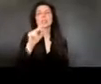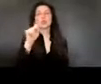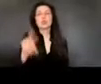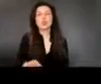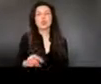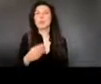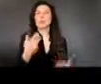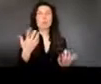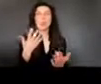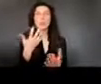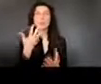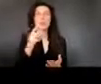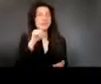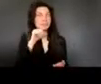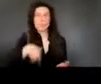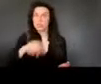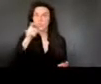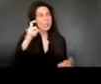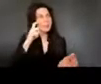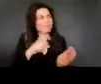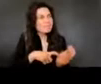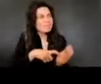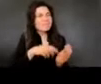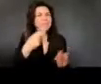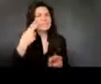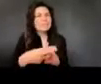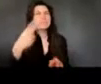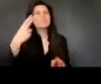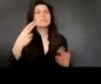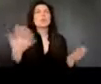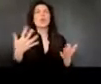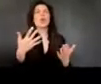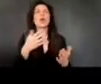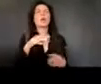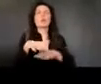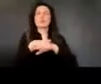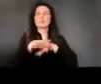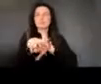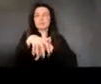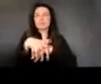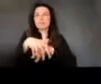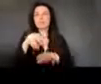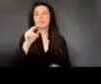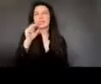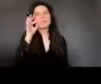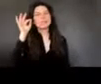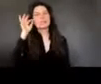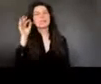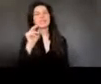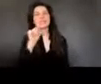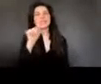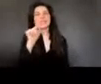the history of those sites in terms of their importance to native populations that existed far